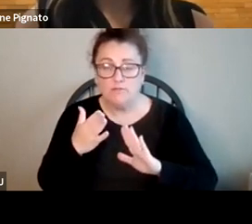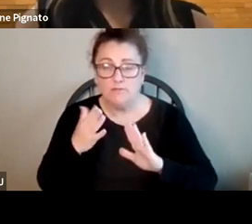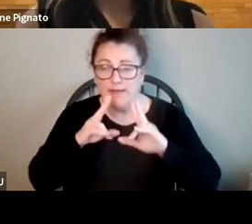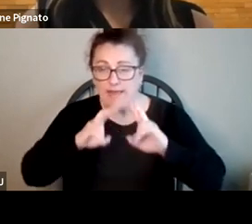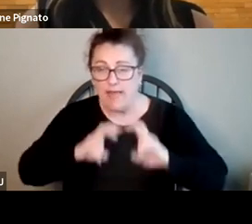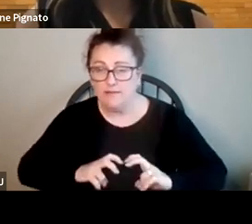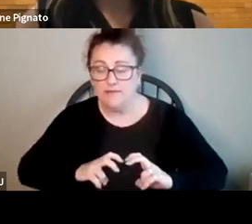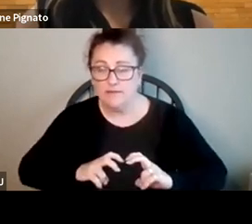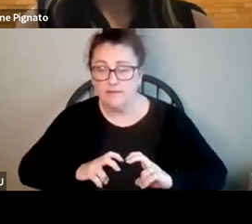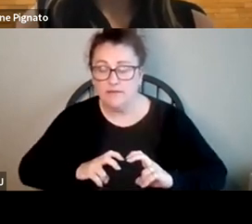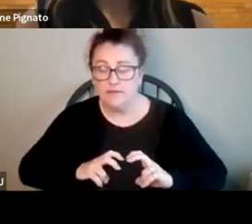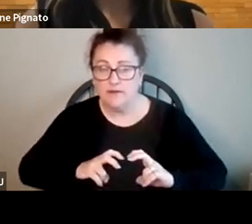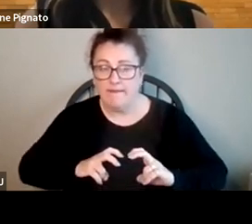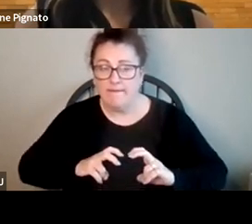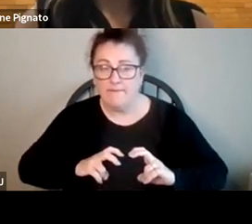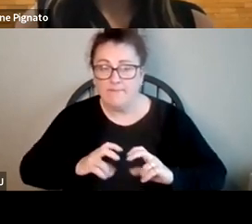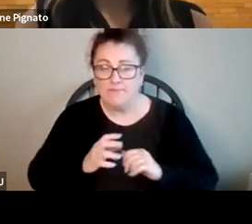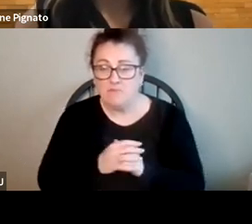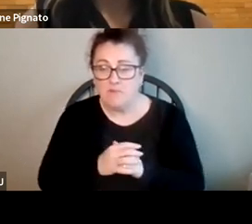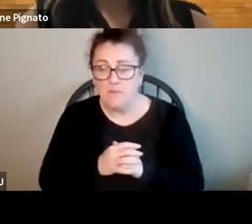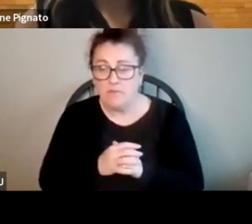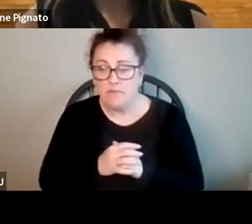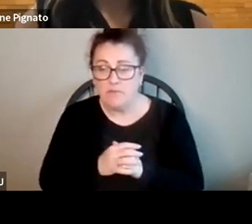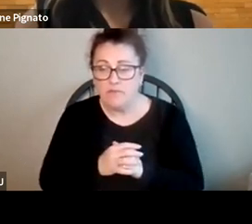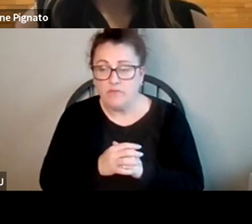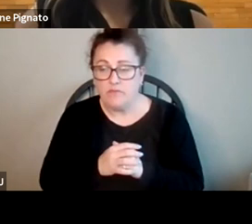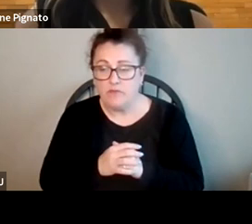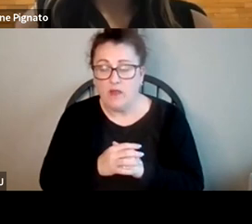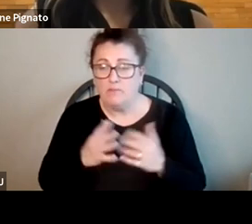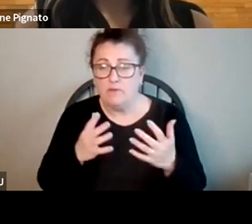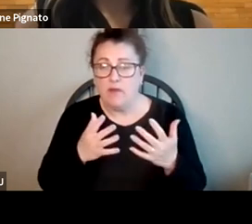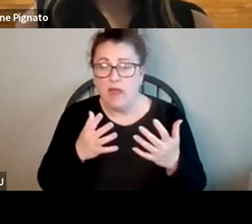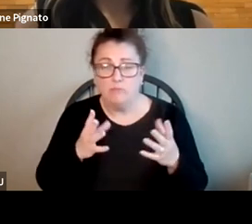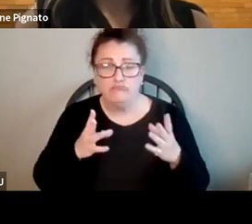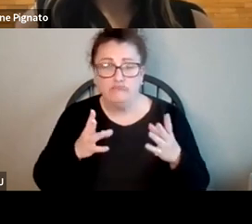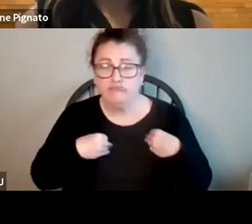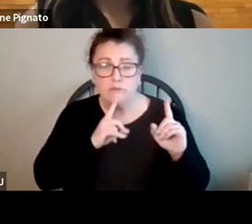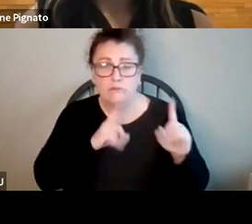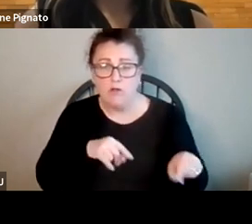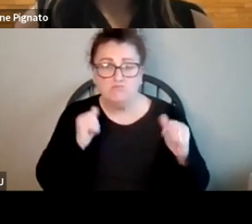piece. You know, happy to, you know, take responses from anybody.